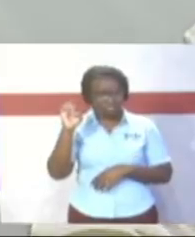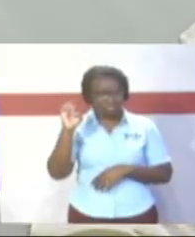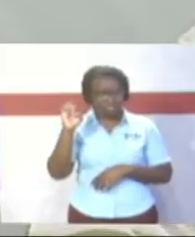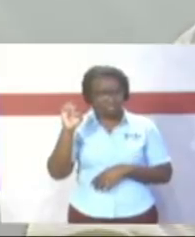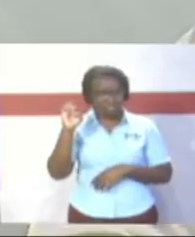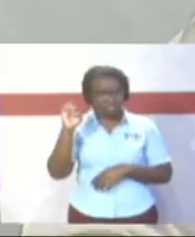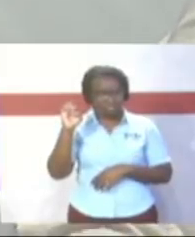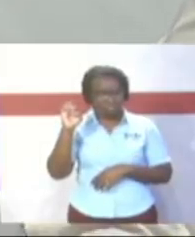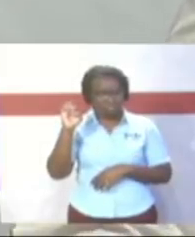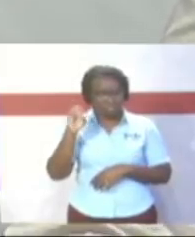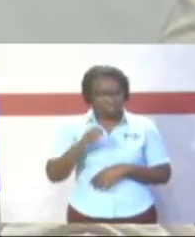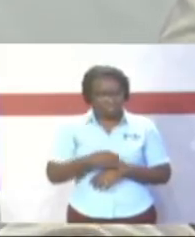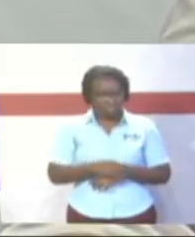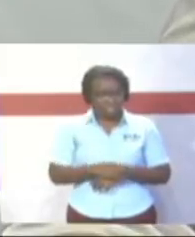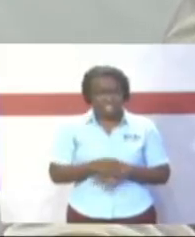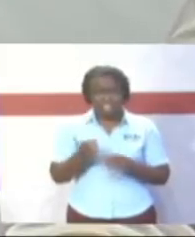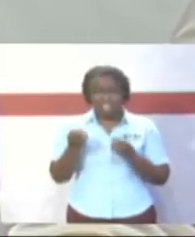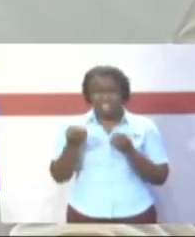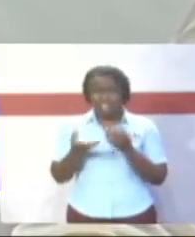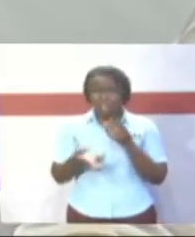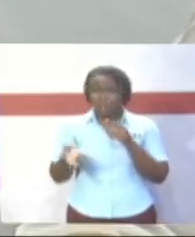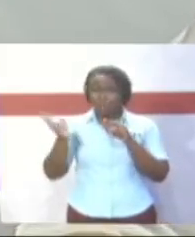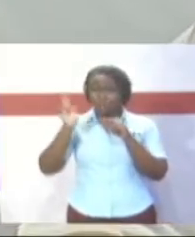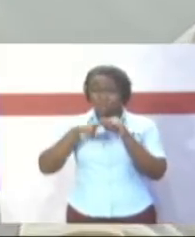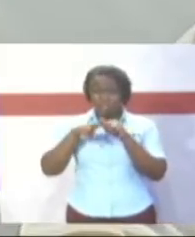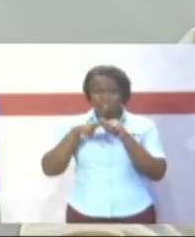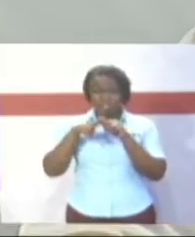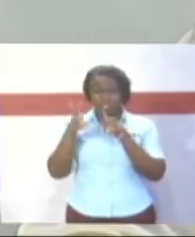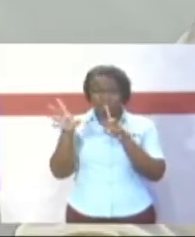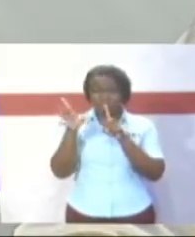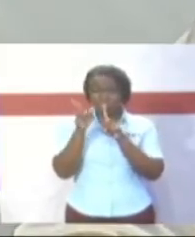in the number of COVID-19 cases